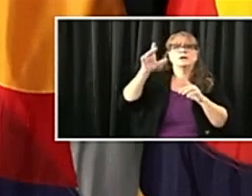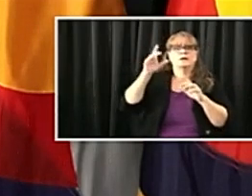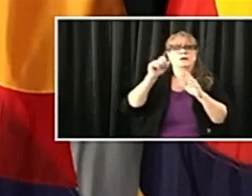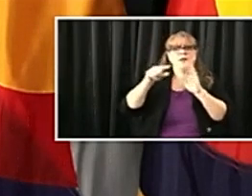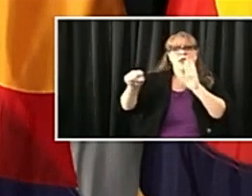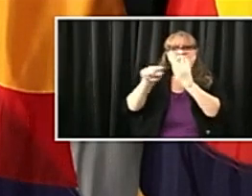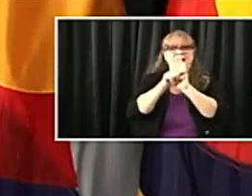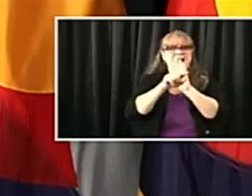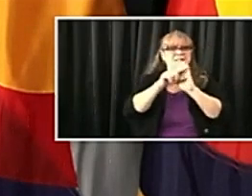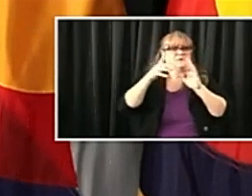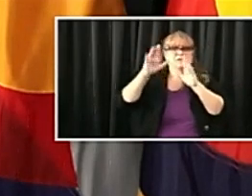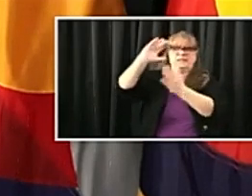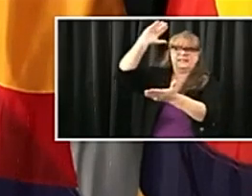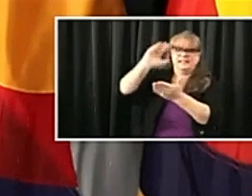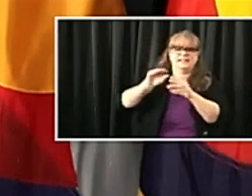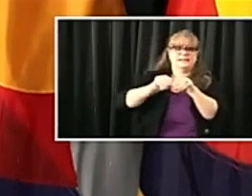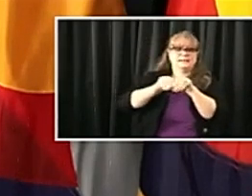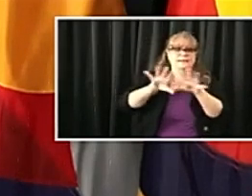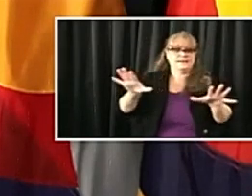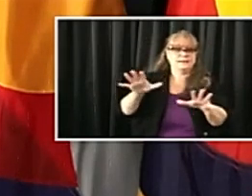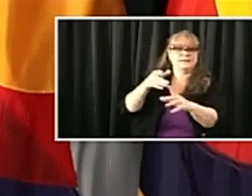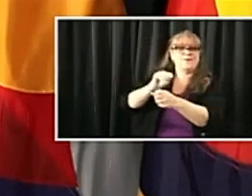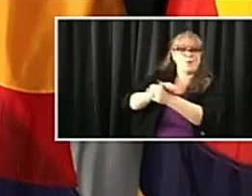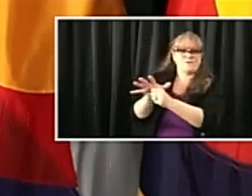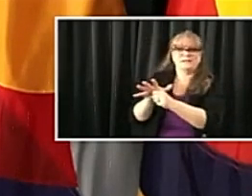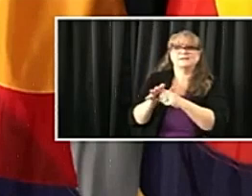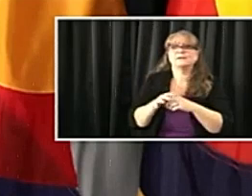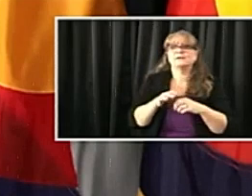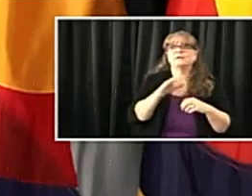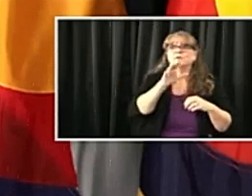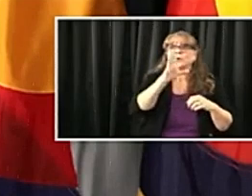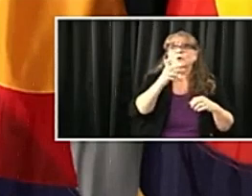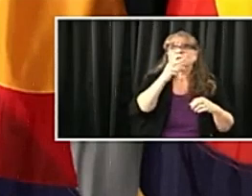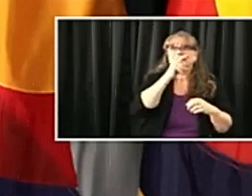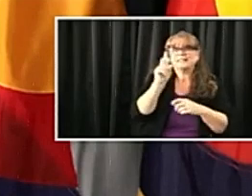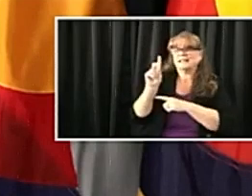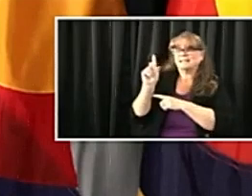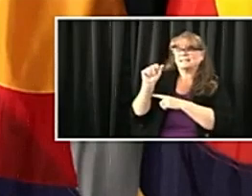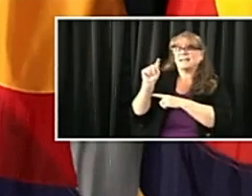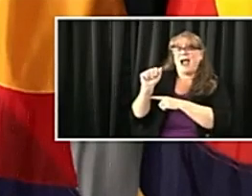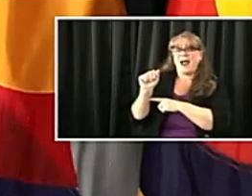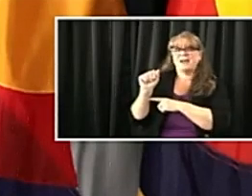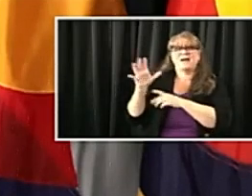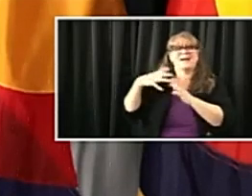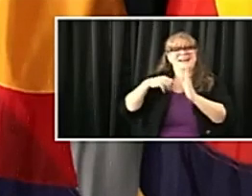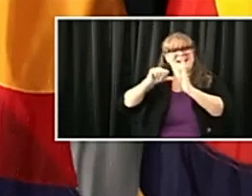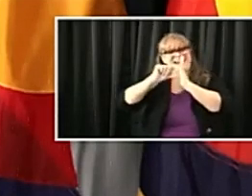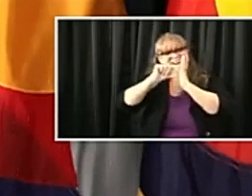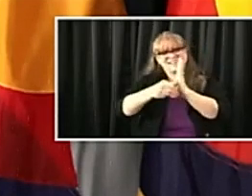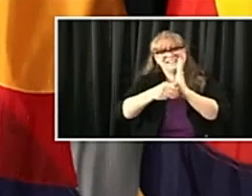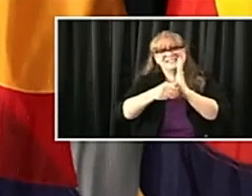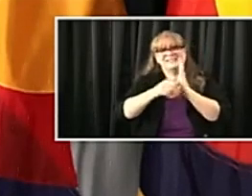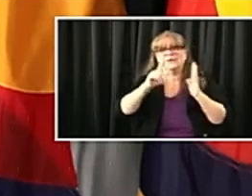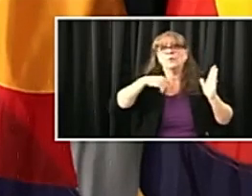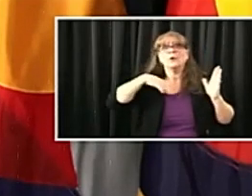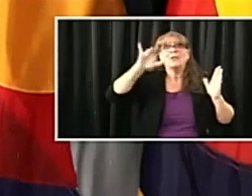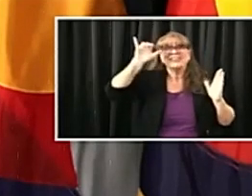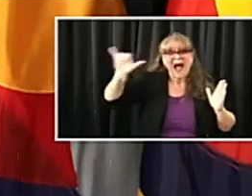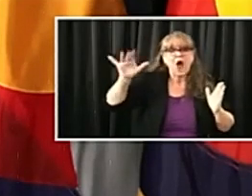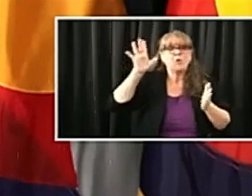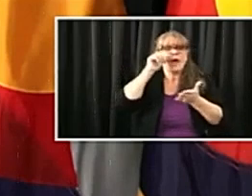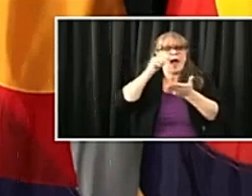What I think overwhelmingly the data will show is just why it's important to do what we know works to continue to slow the spread of the virus. Wearing a